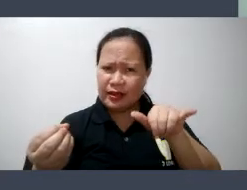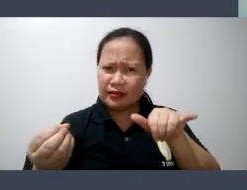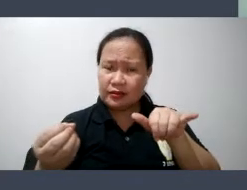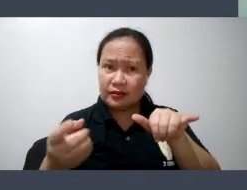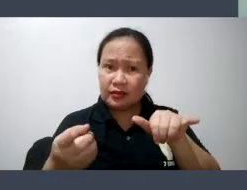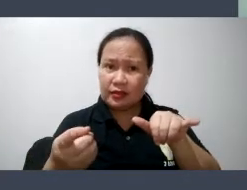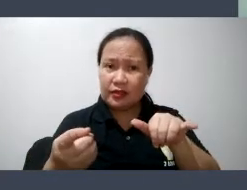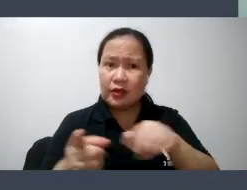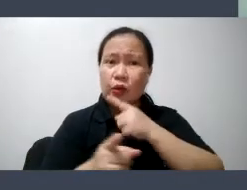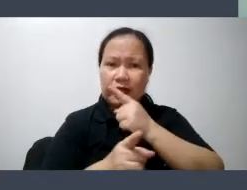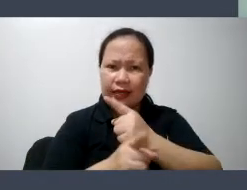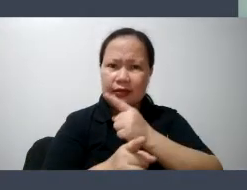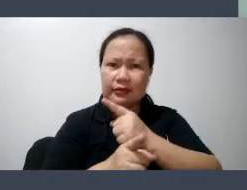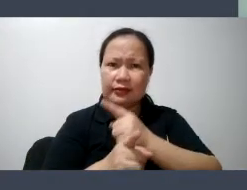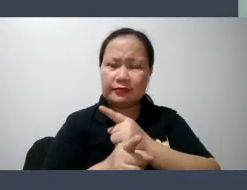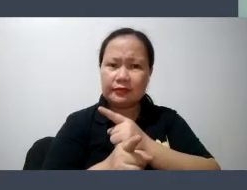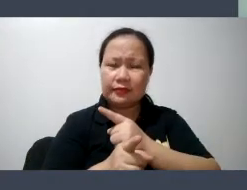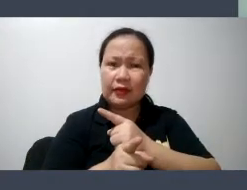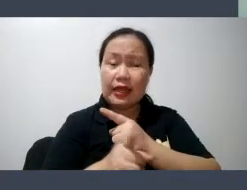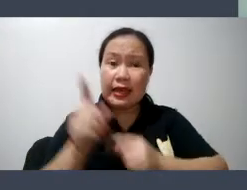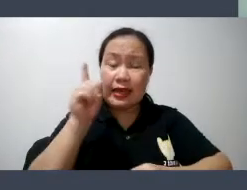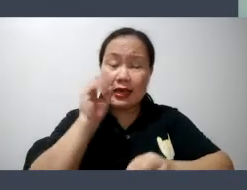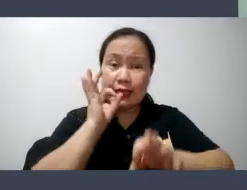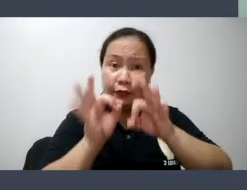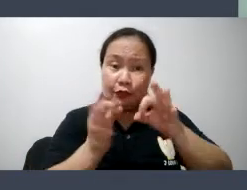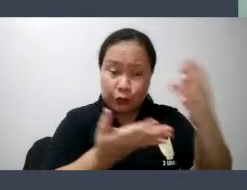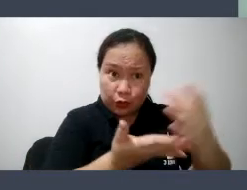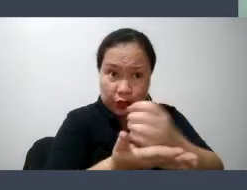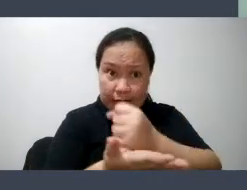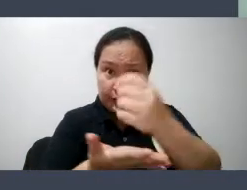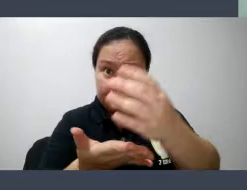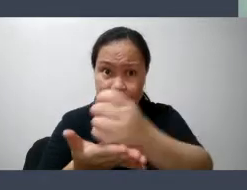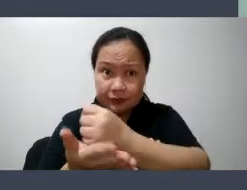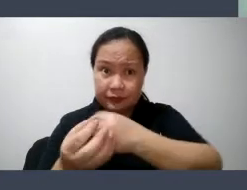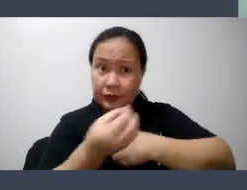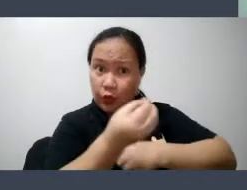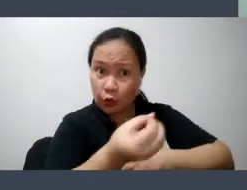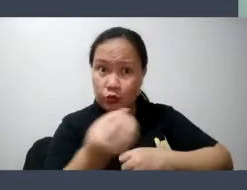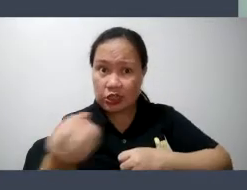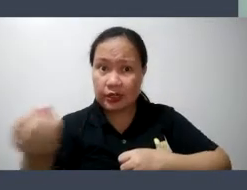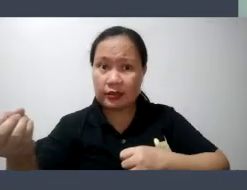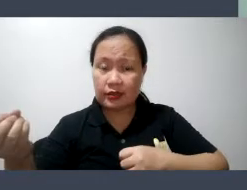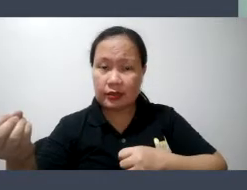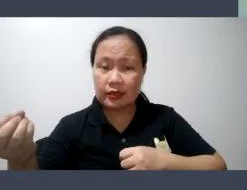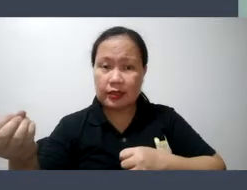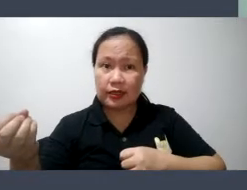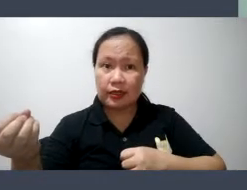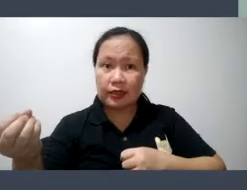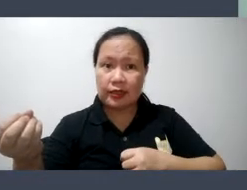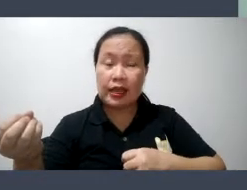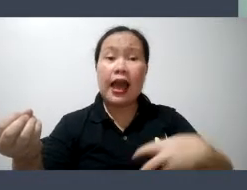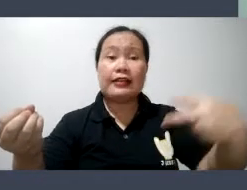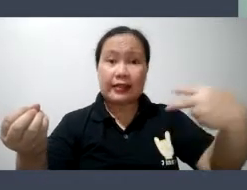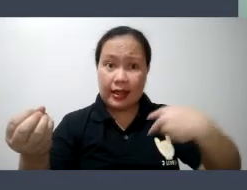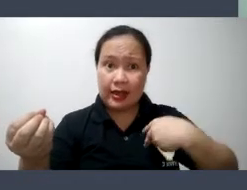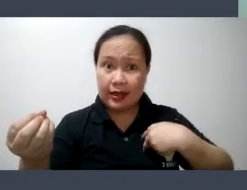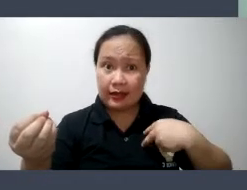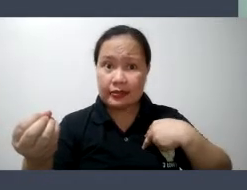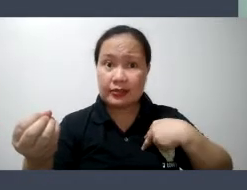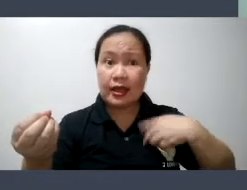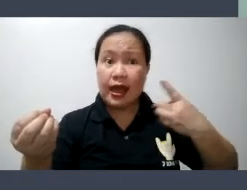Yes, that is correct. You collect and group the objects that